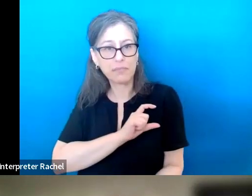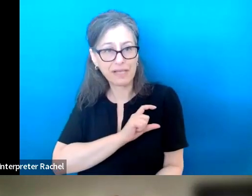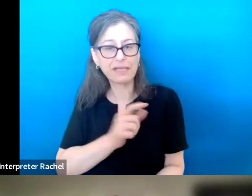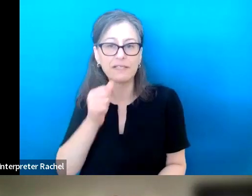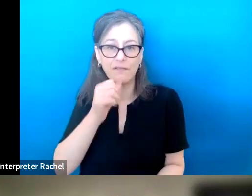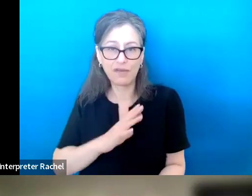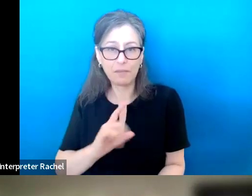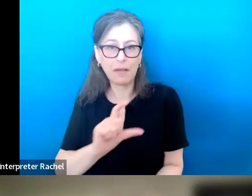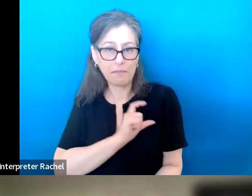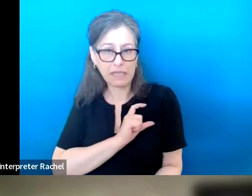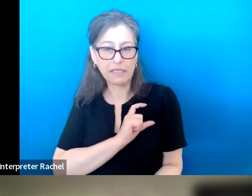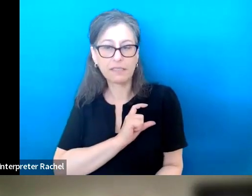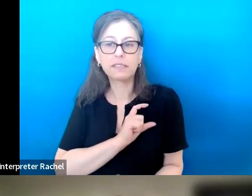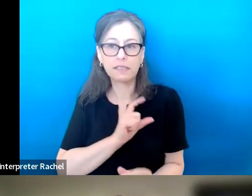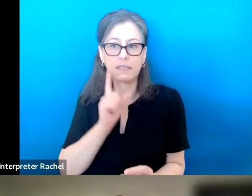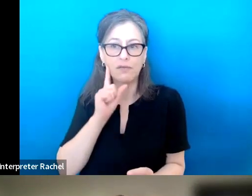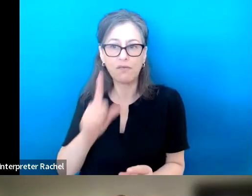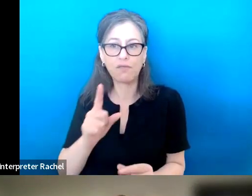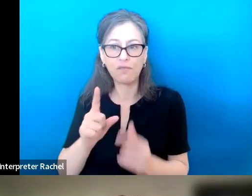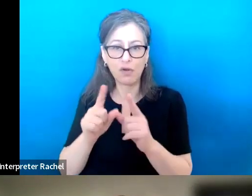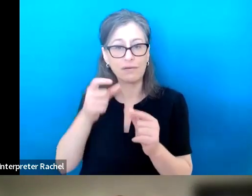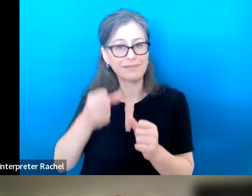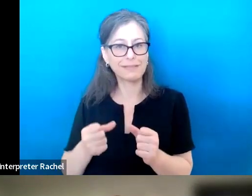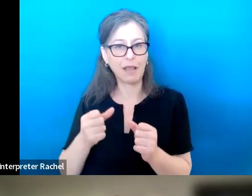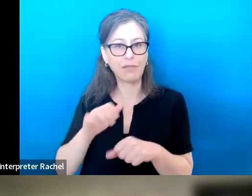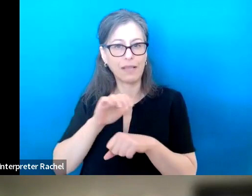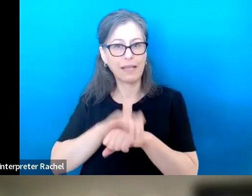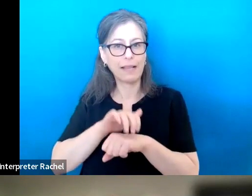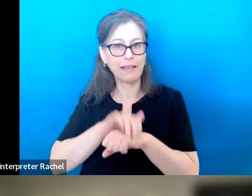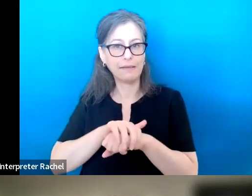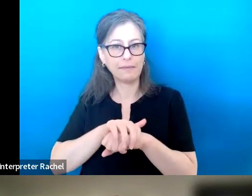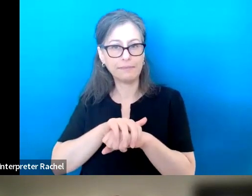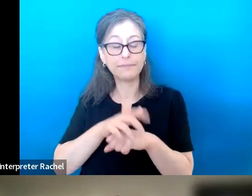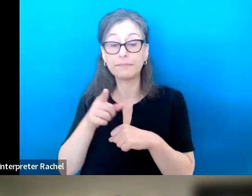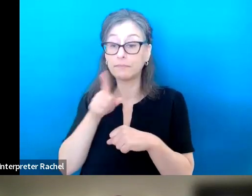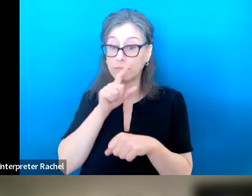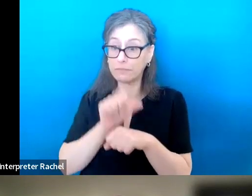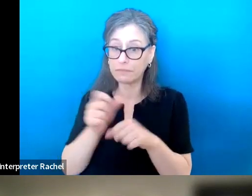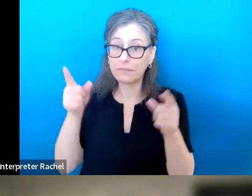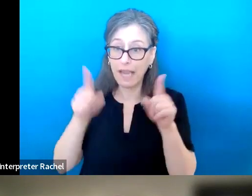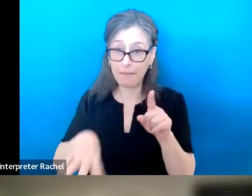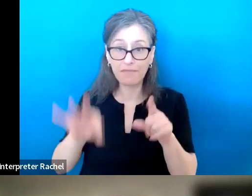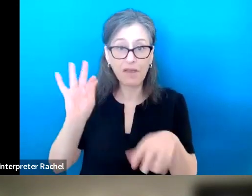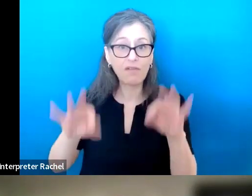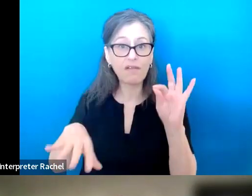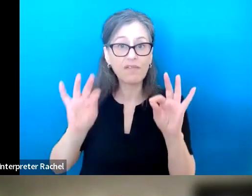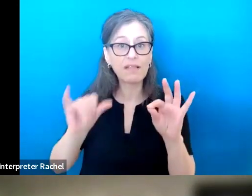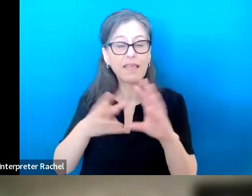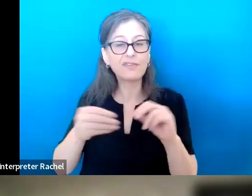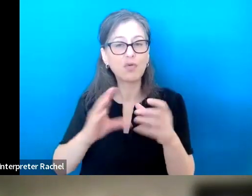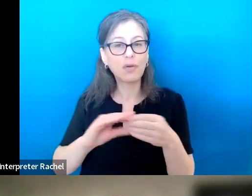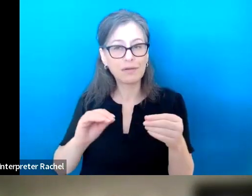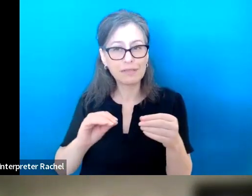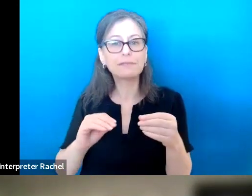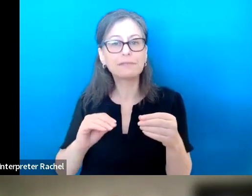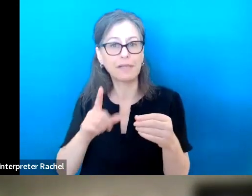police officer of the south of England. And she really did uncover the story. And in many ways, it's